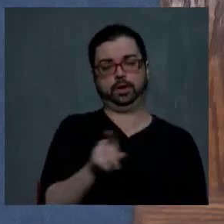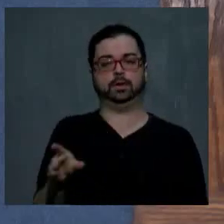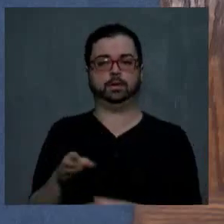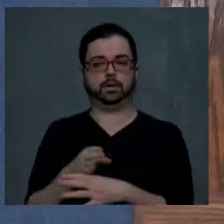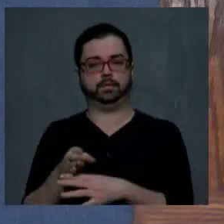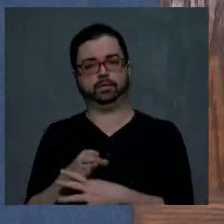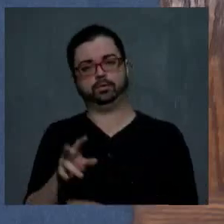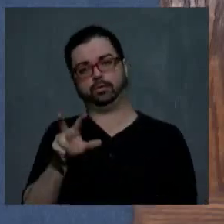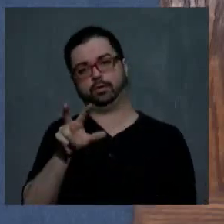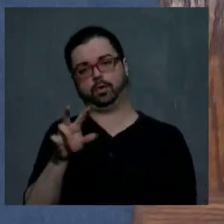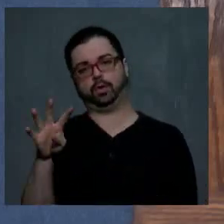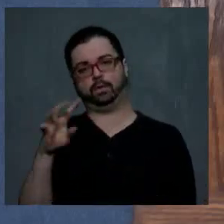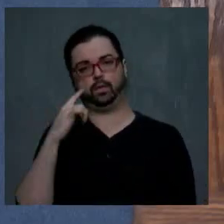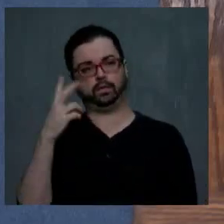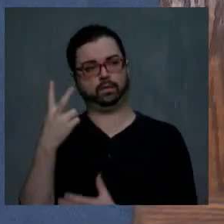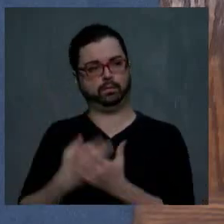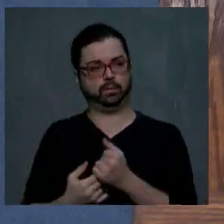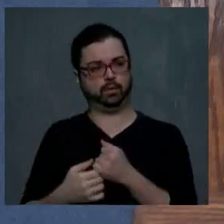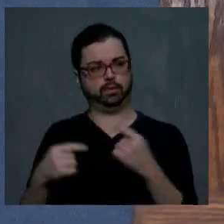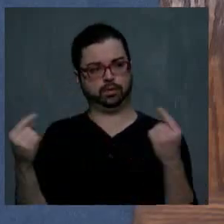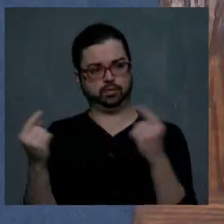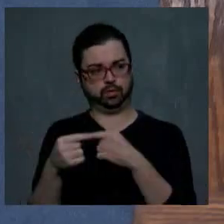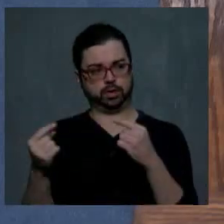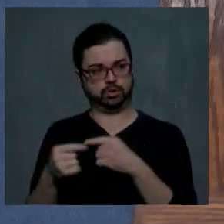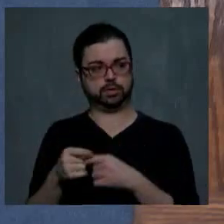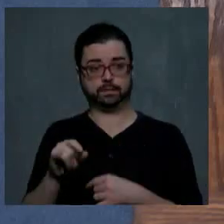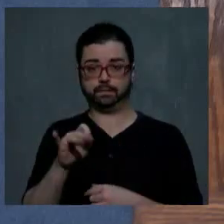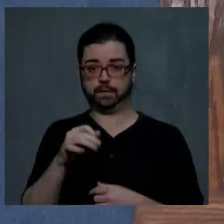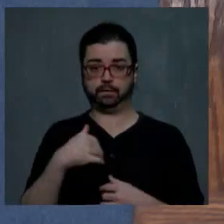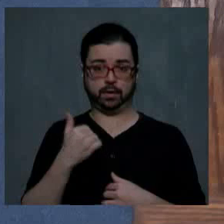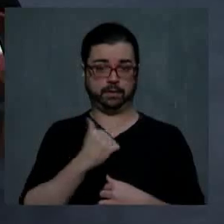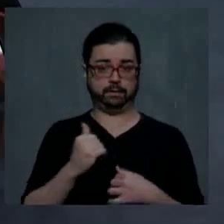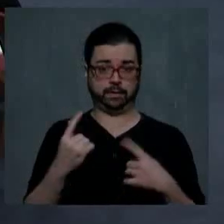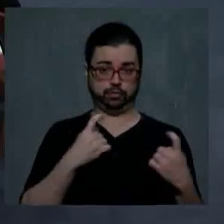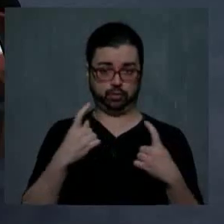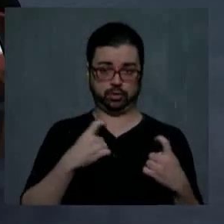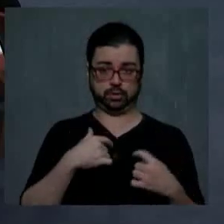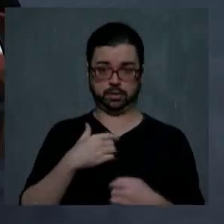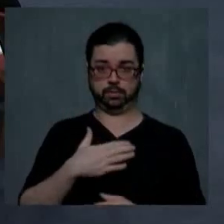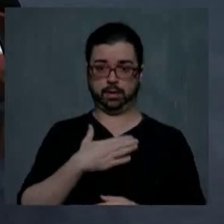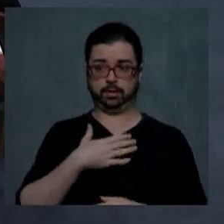34 for both directions. If you have any questions, I'd be glad to answer them.